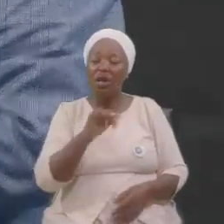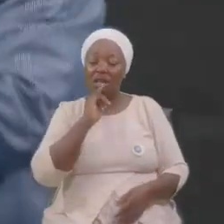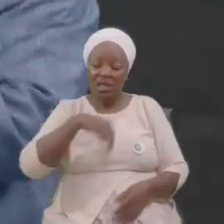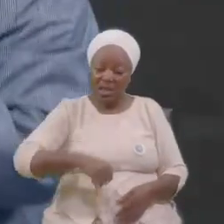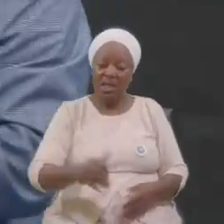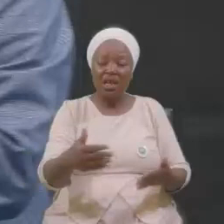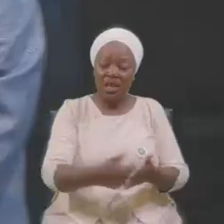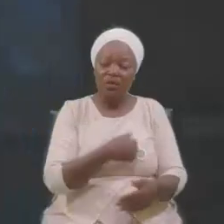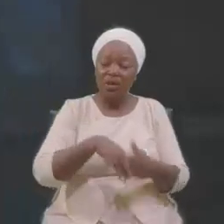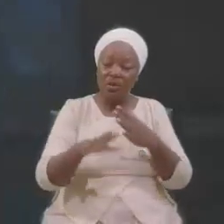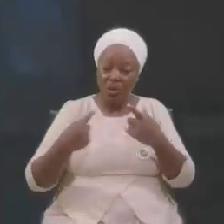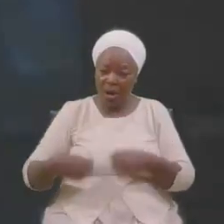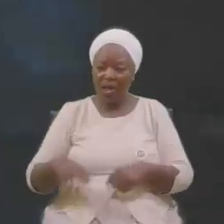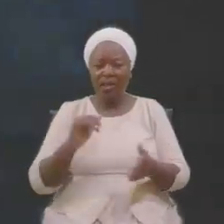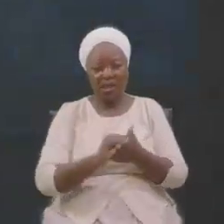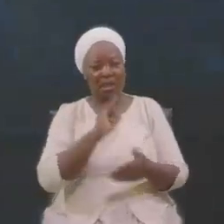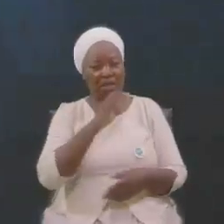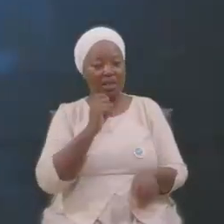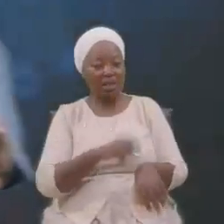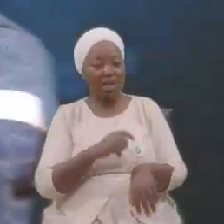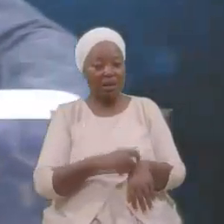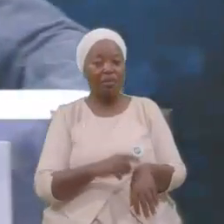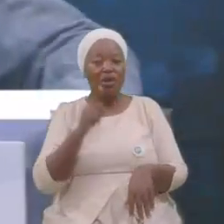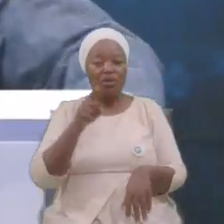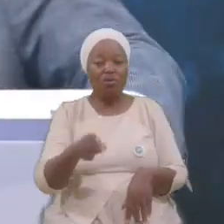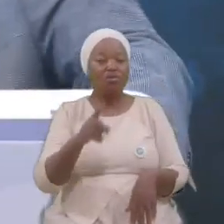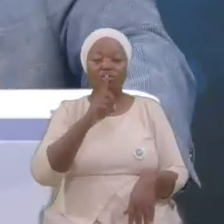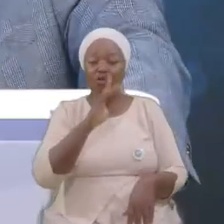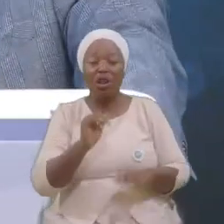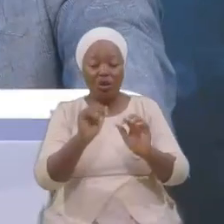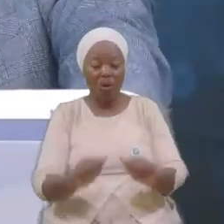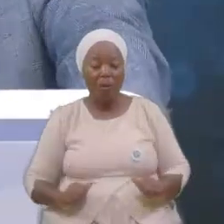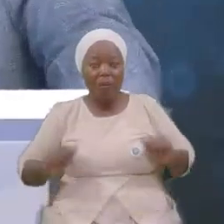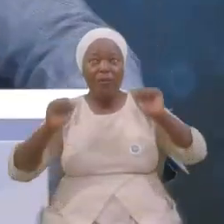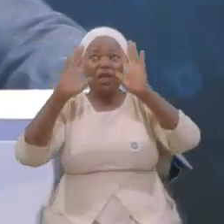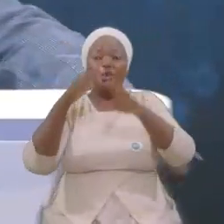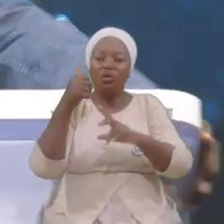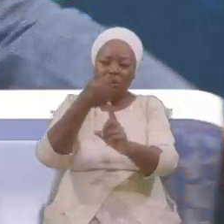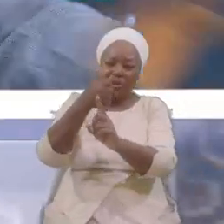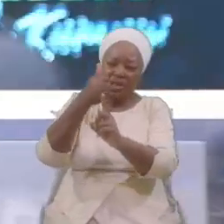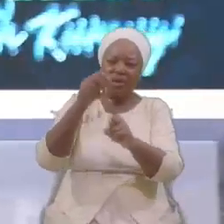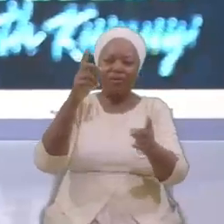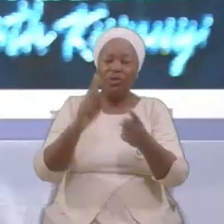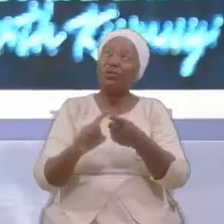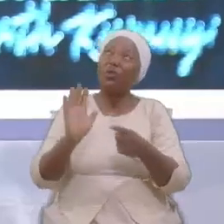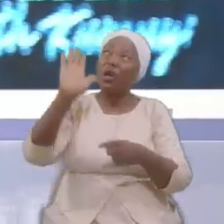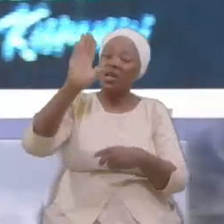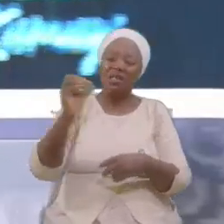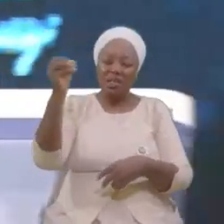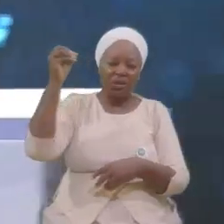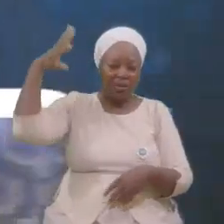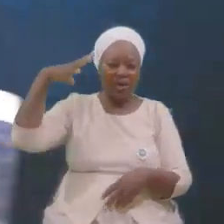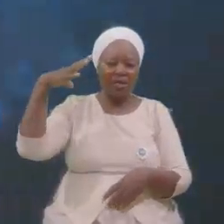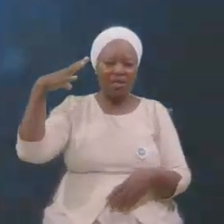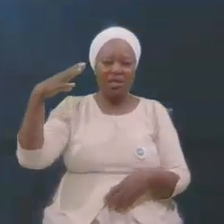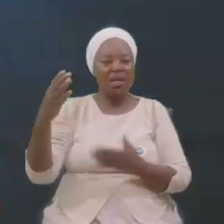new, that the time you truly commit yourself to his great service. Look at